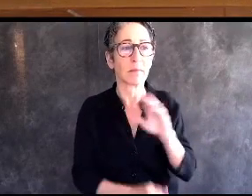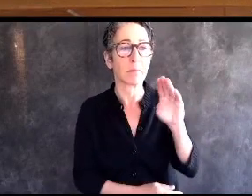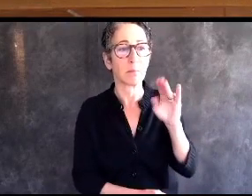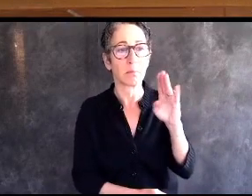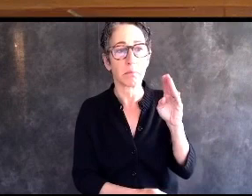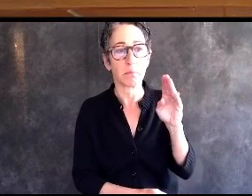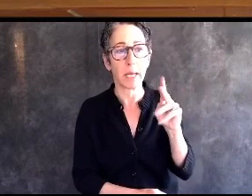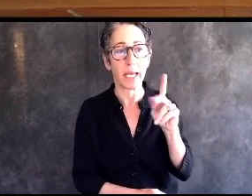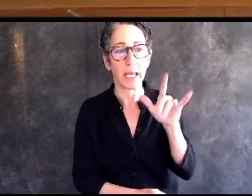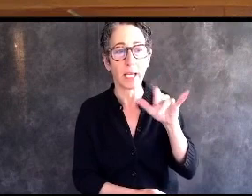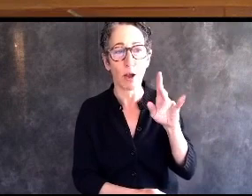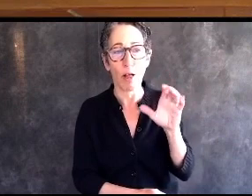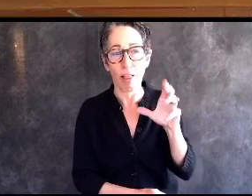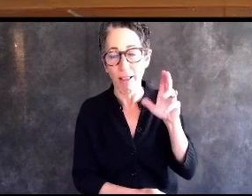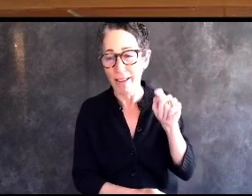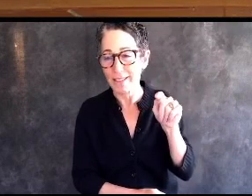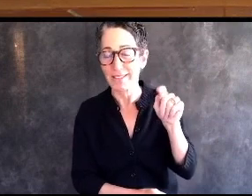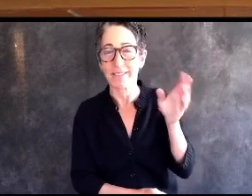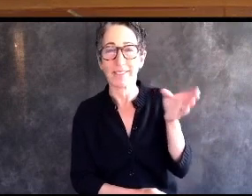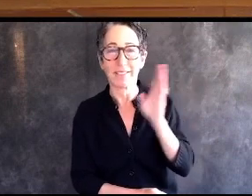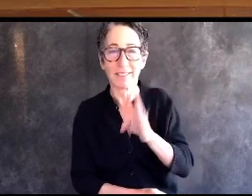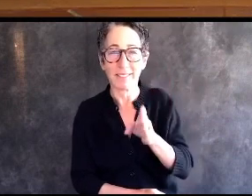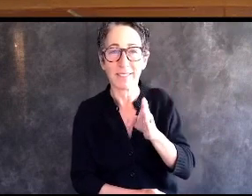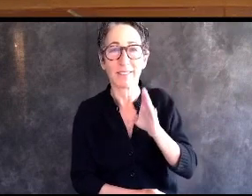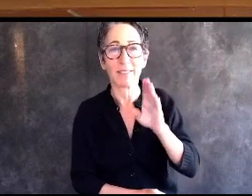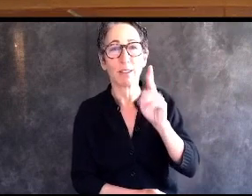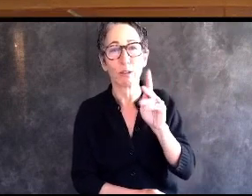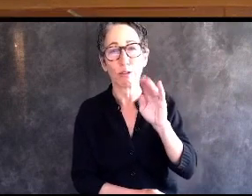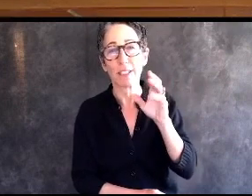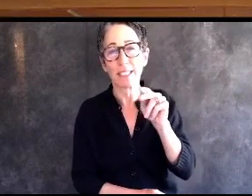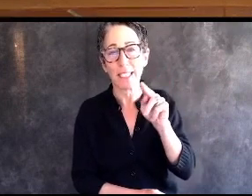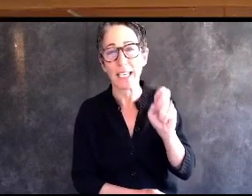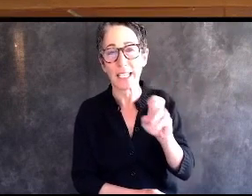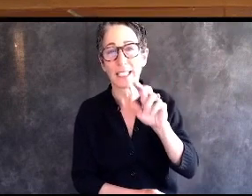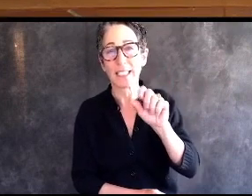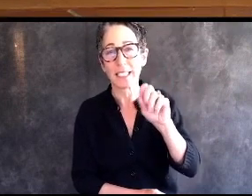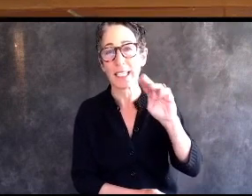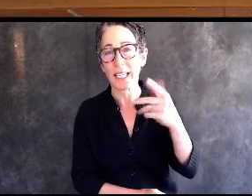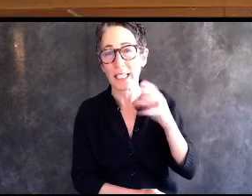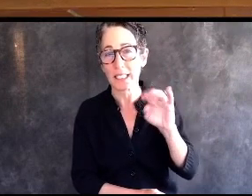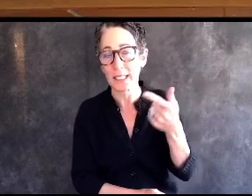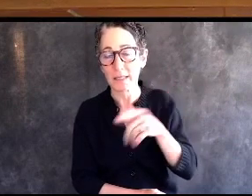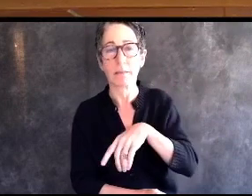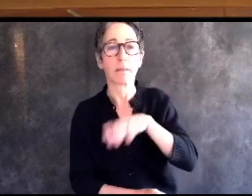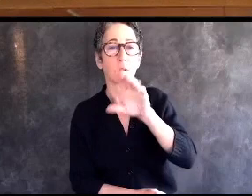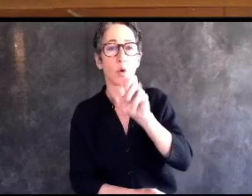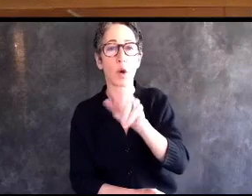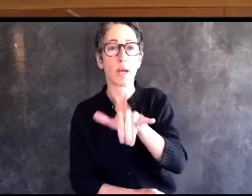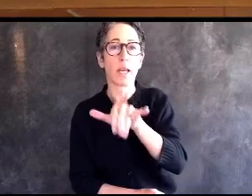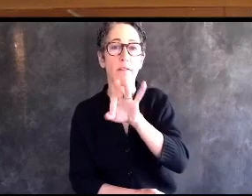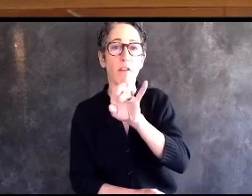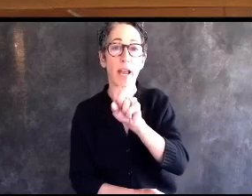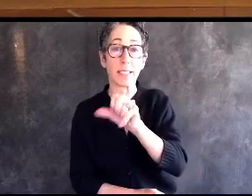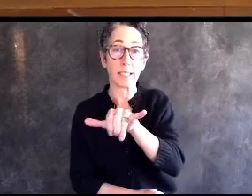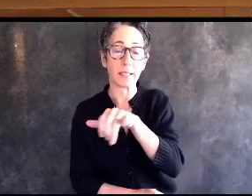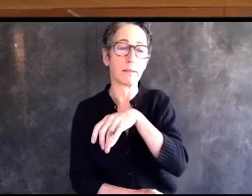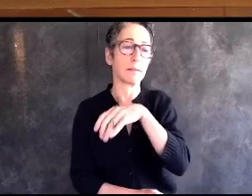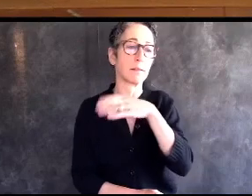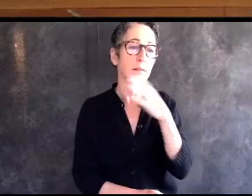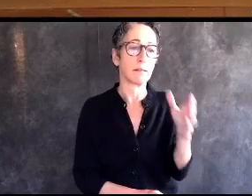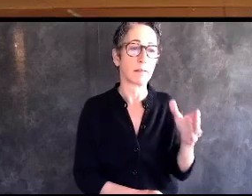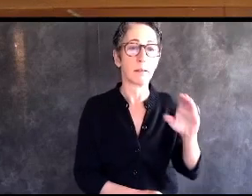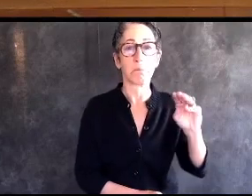Molly Liddell, Marlena Bravender, Christine Stegus, Courtney Frazee, Christy Walker, Antoine Lilly, and Michael